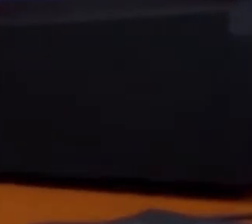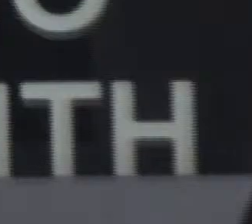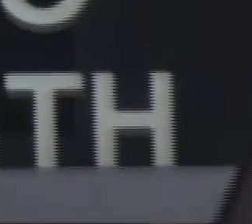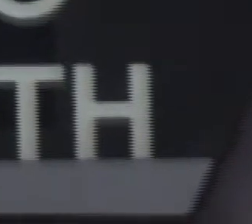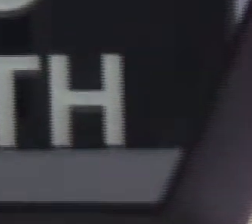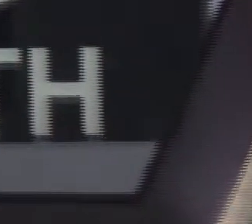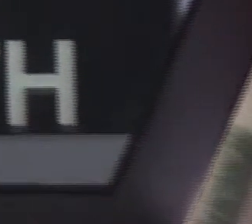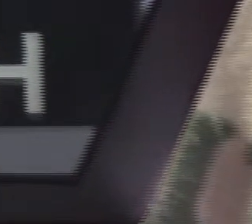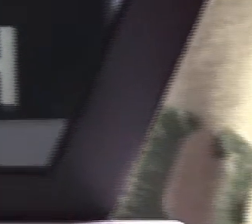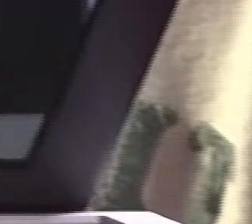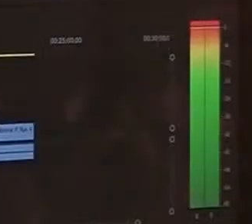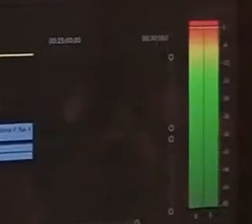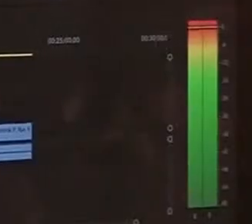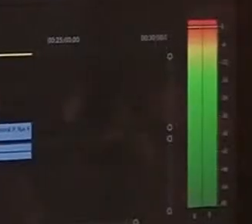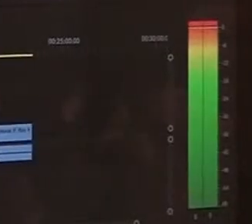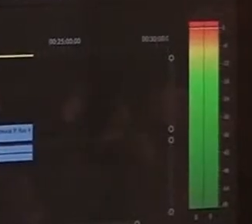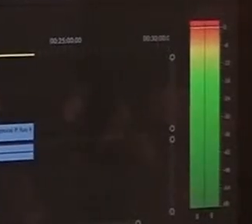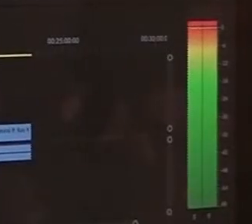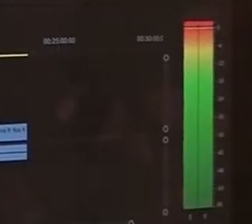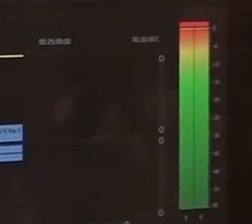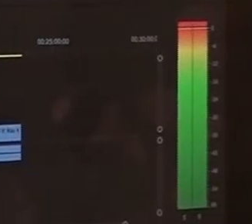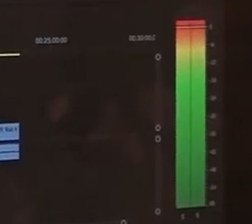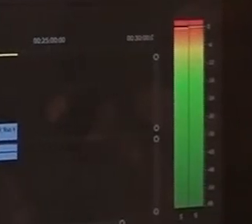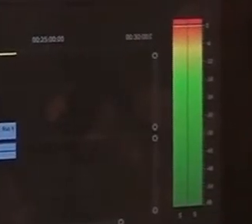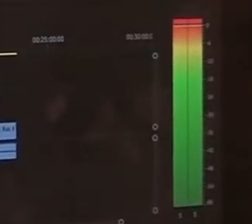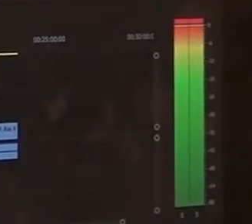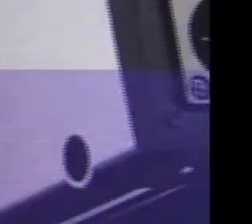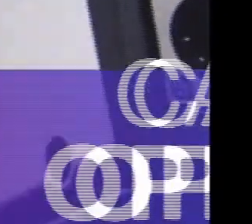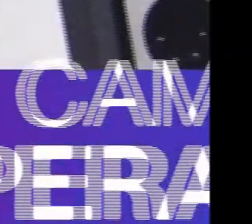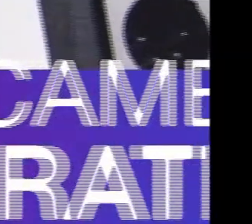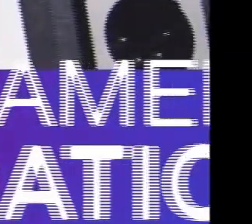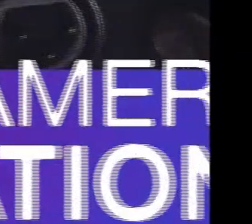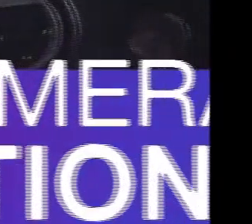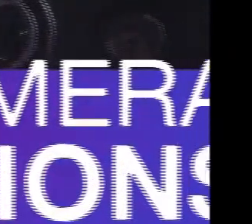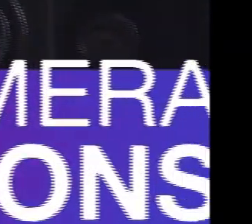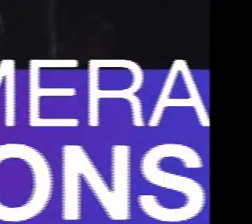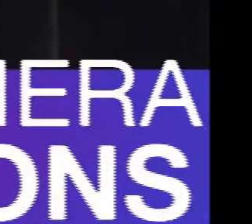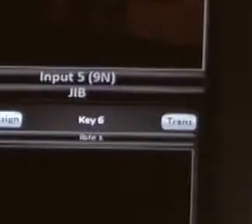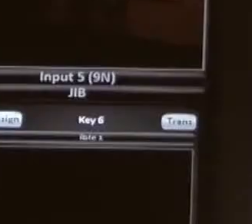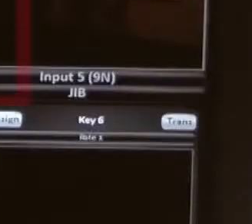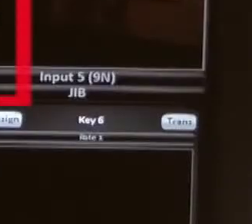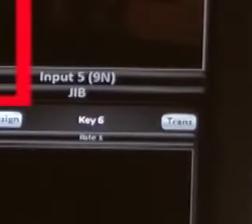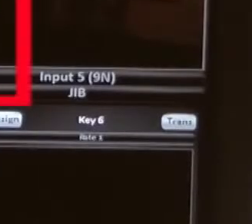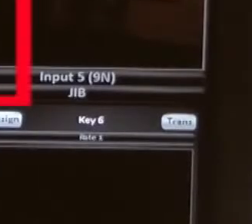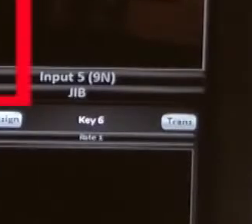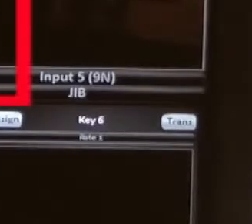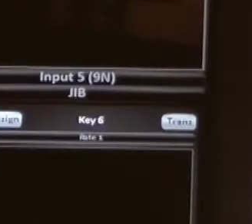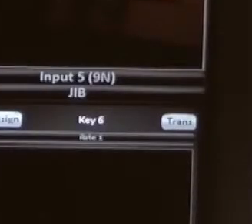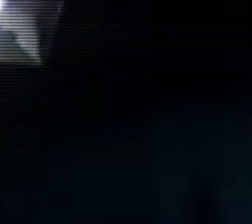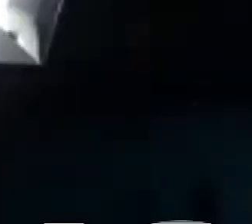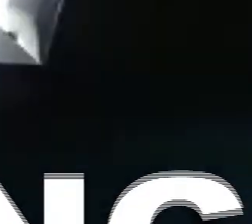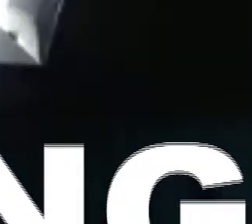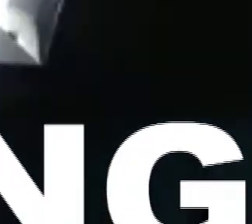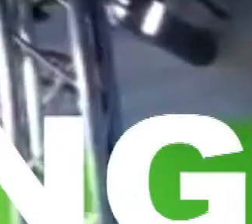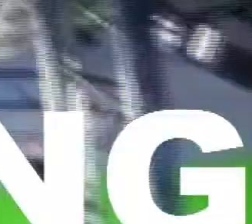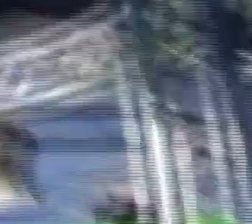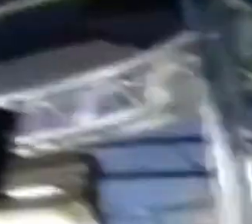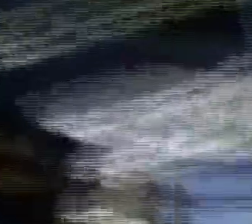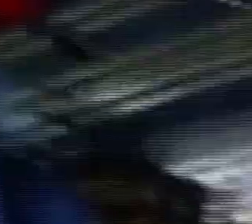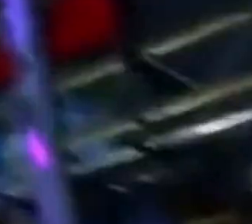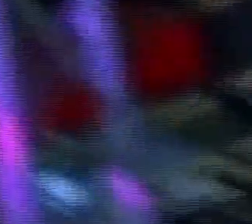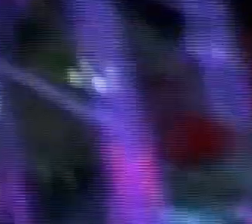editing. Through these courses, you will acquire hands-on skills on camera operations, media production, lighting